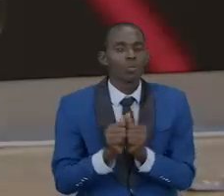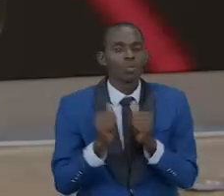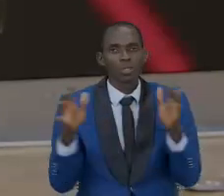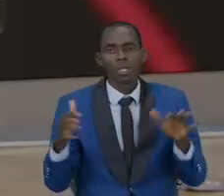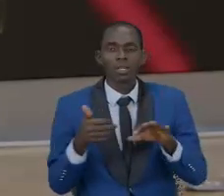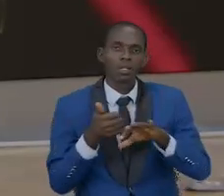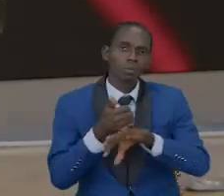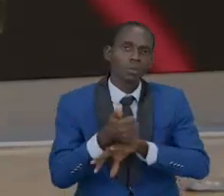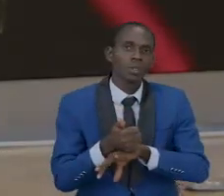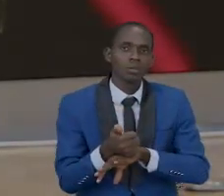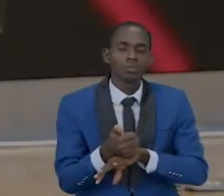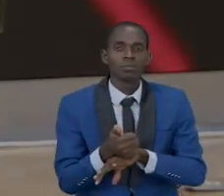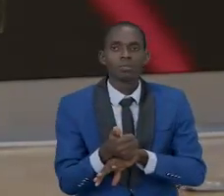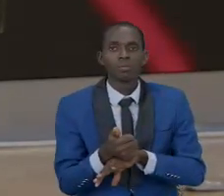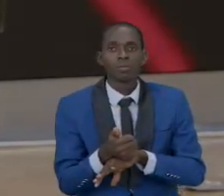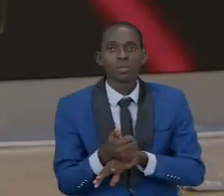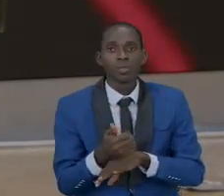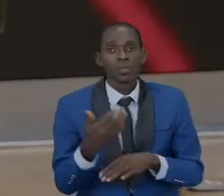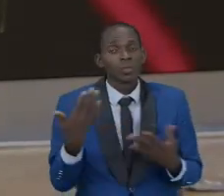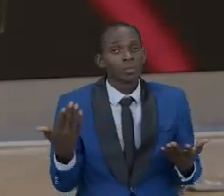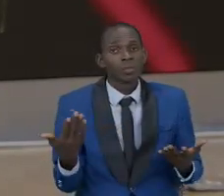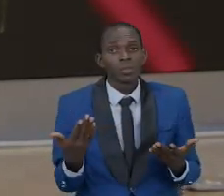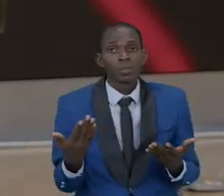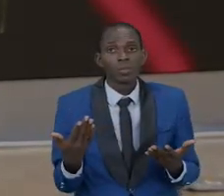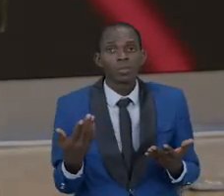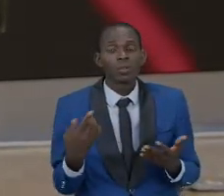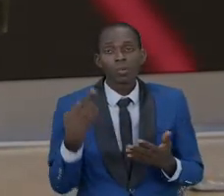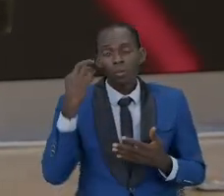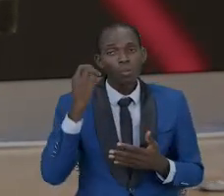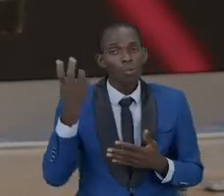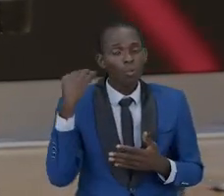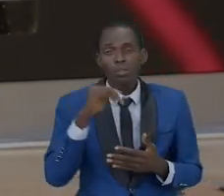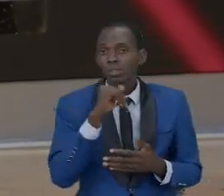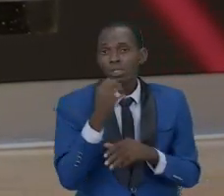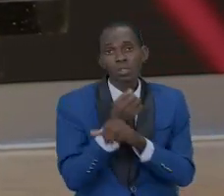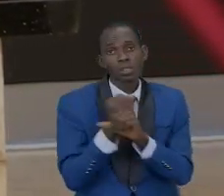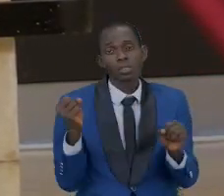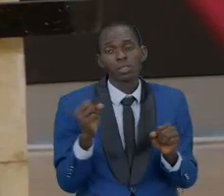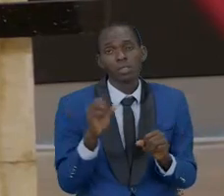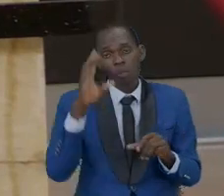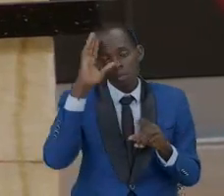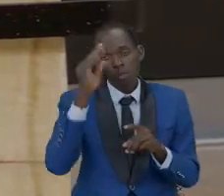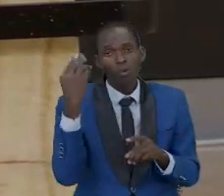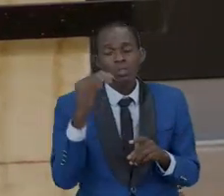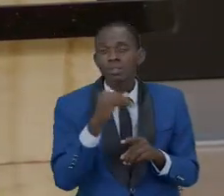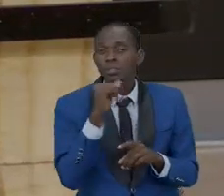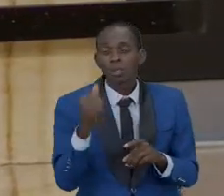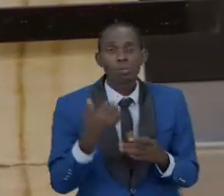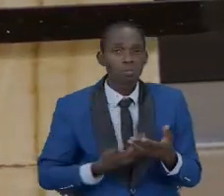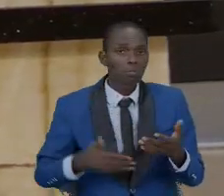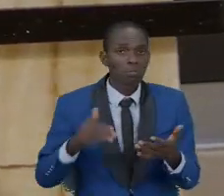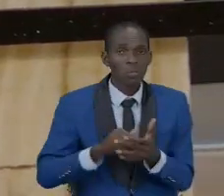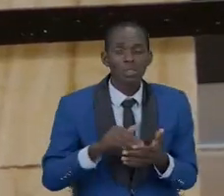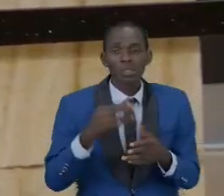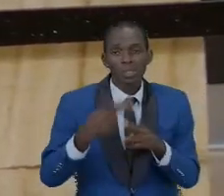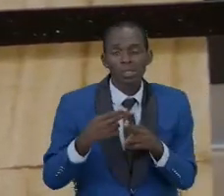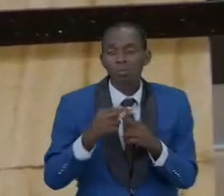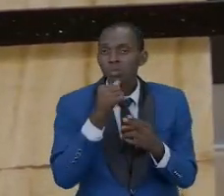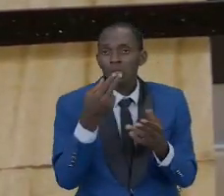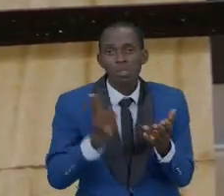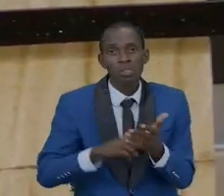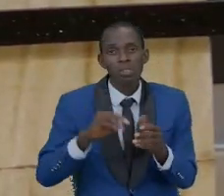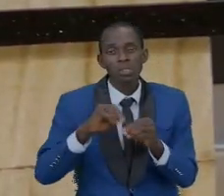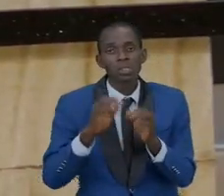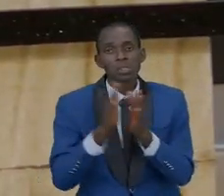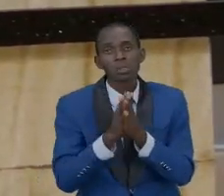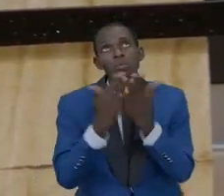that is who he was but wasn't said he wasn't born again his name was not reaching in